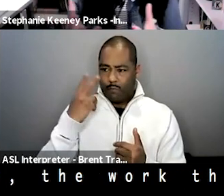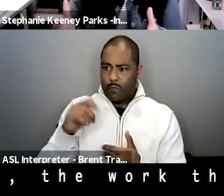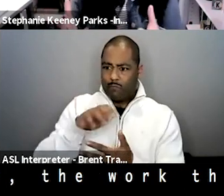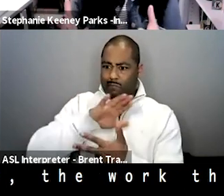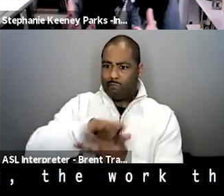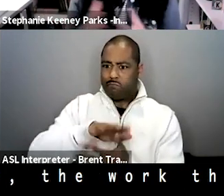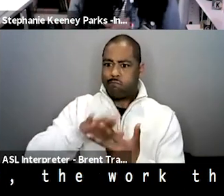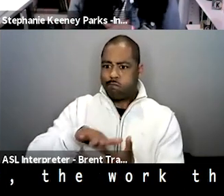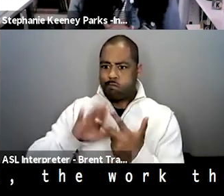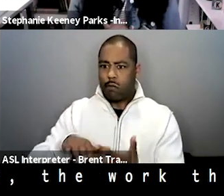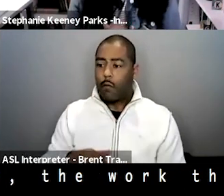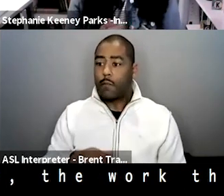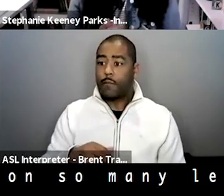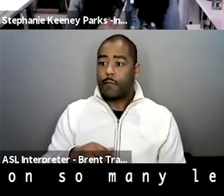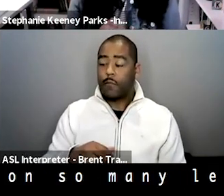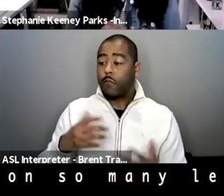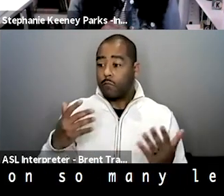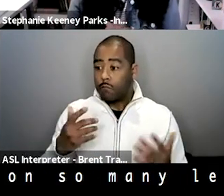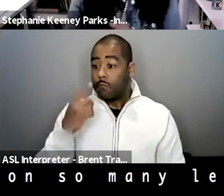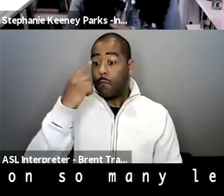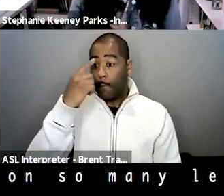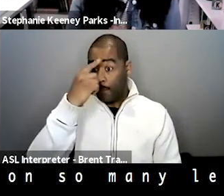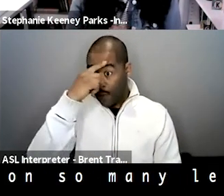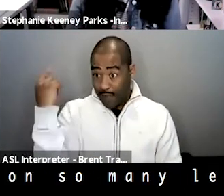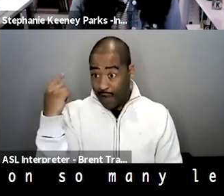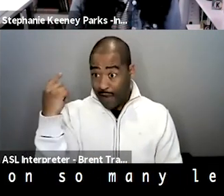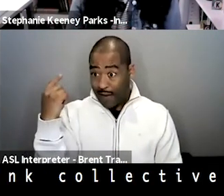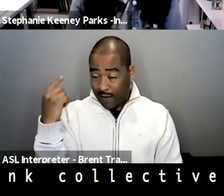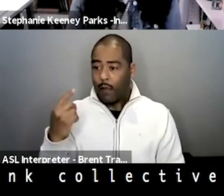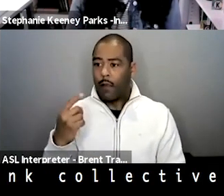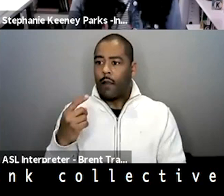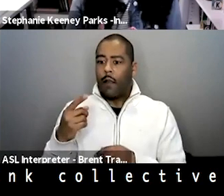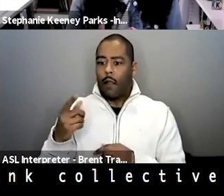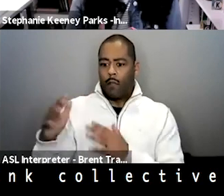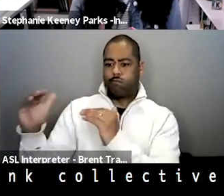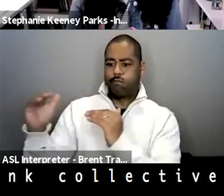particular conversation open up, the work that